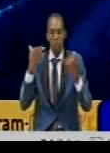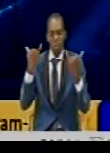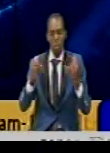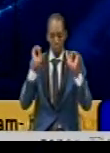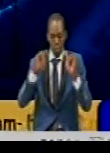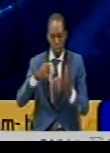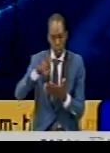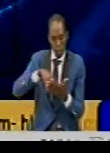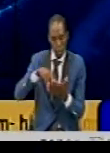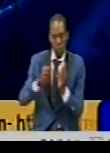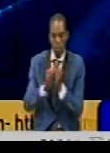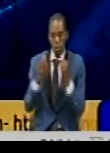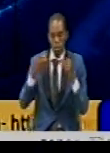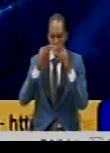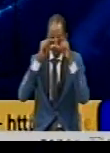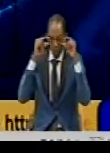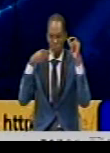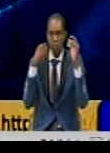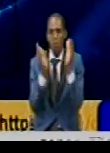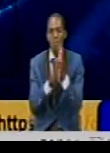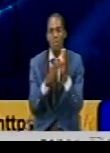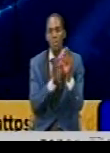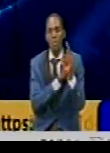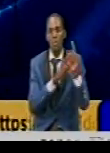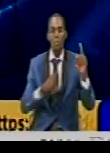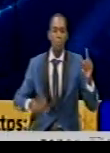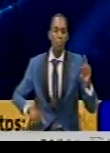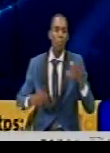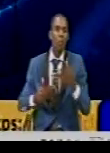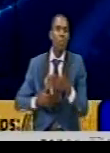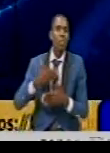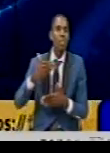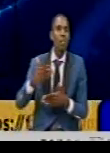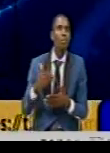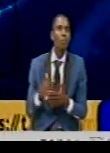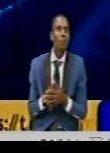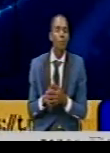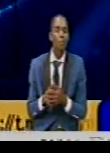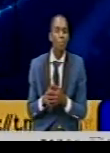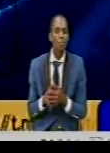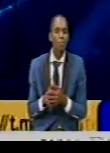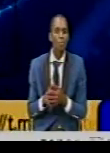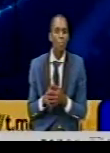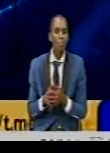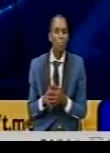his miracle, and now he can read without glasses. Praise the Lord.